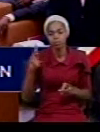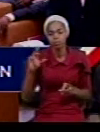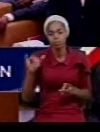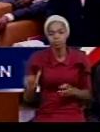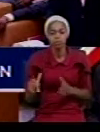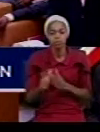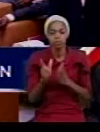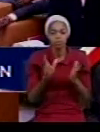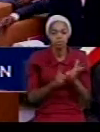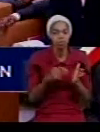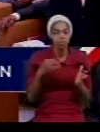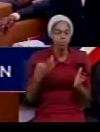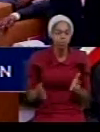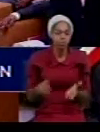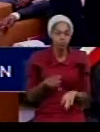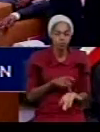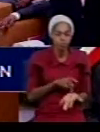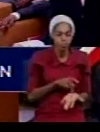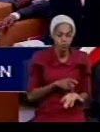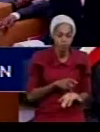Can we say it better?